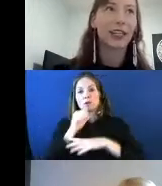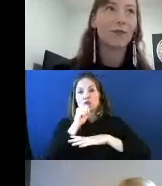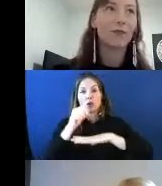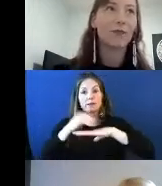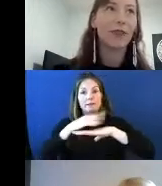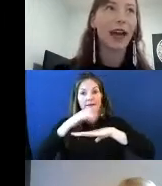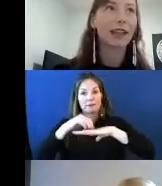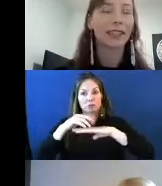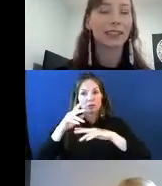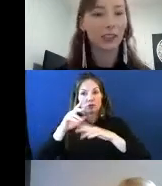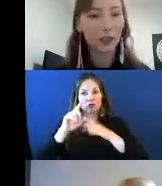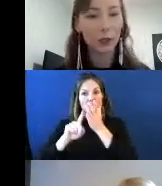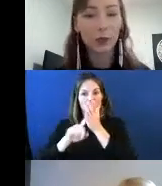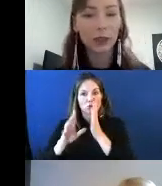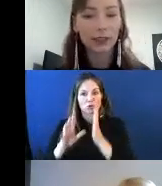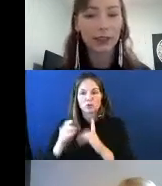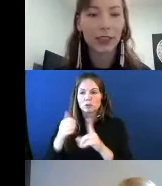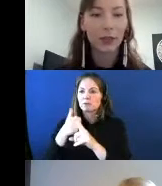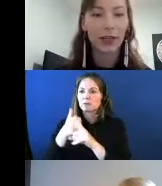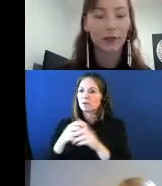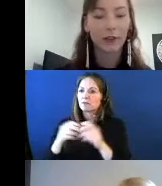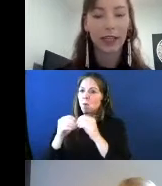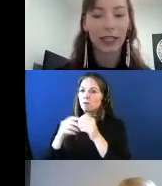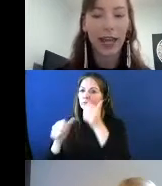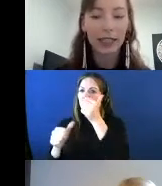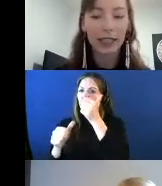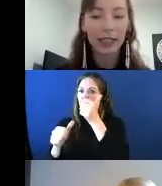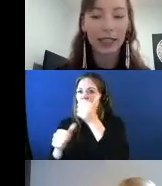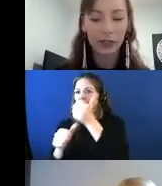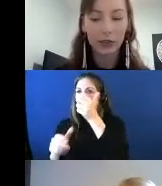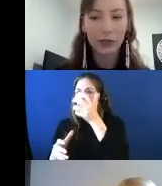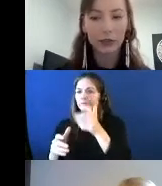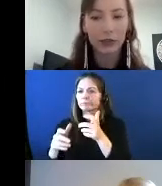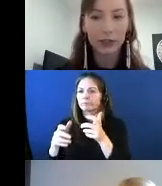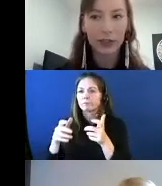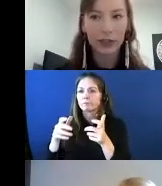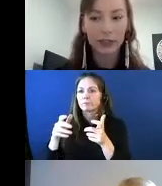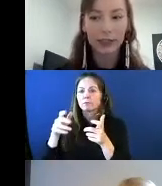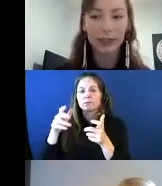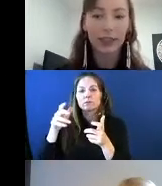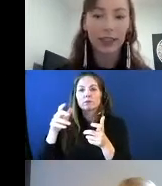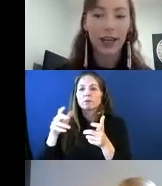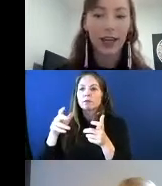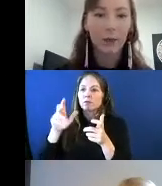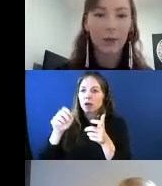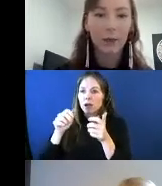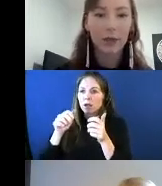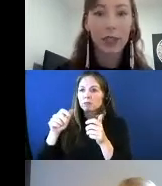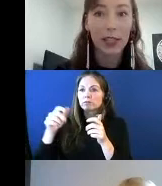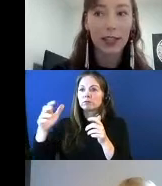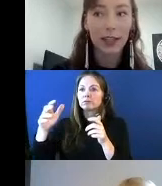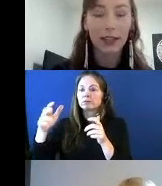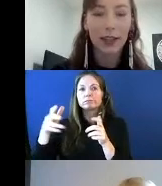really acting as this tools, right, for gaining access to different resources.